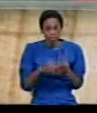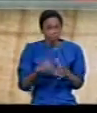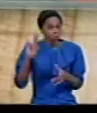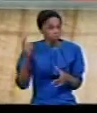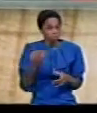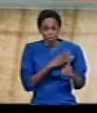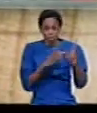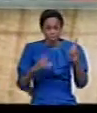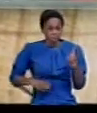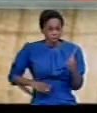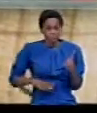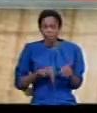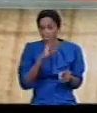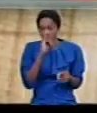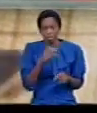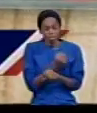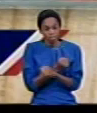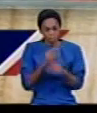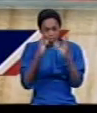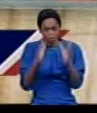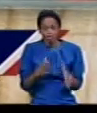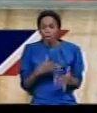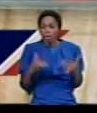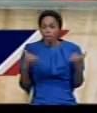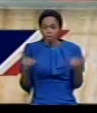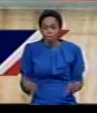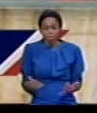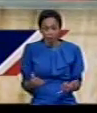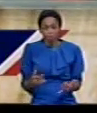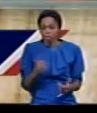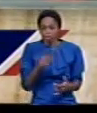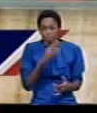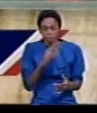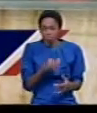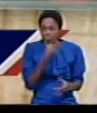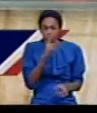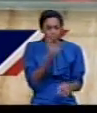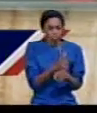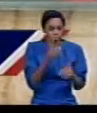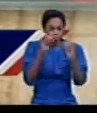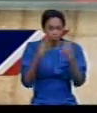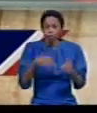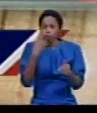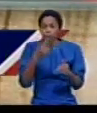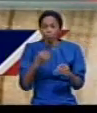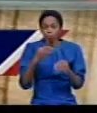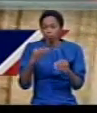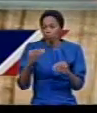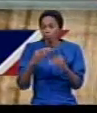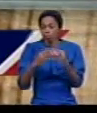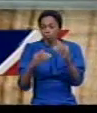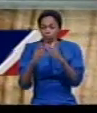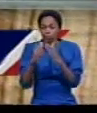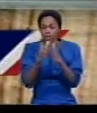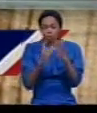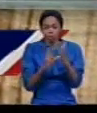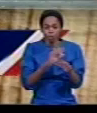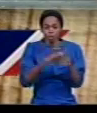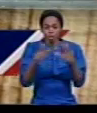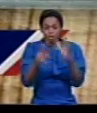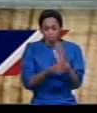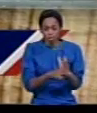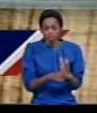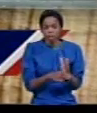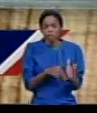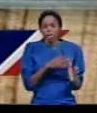alone is the Savior. And now, but they're incorrigible, and they keep on that wrong way and that wrong